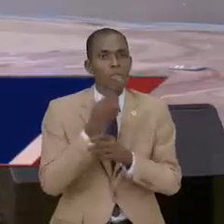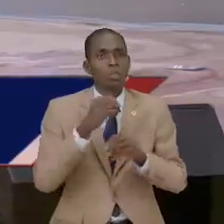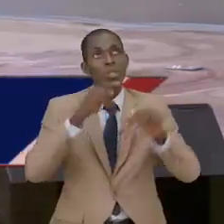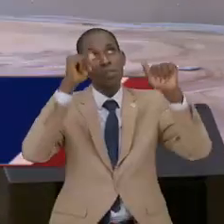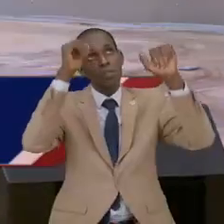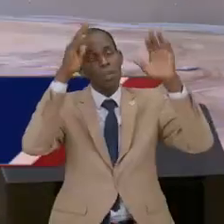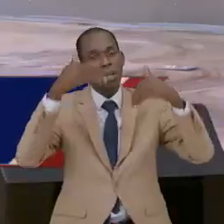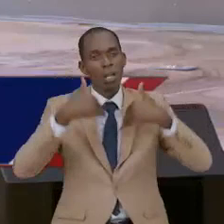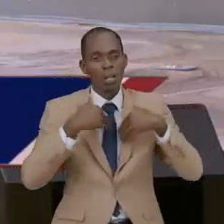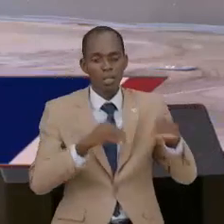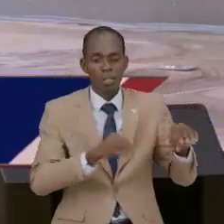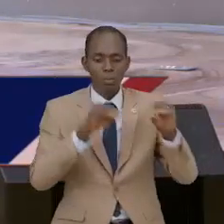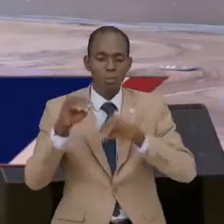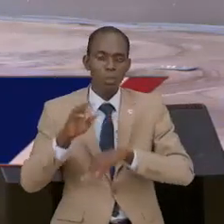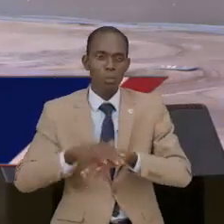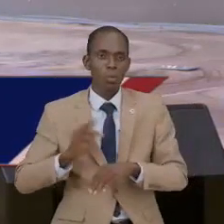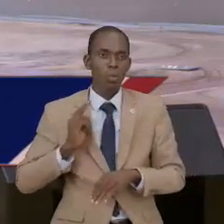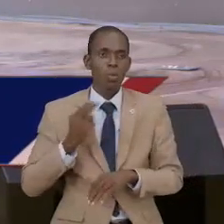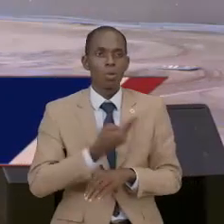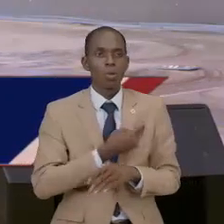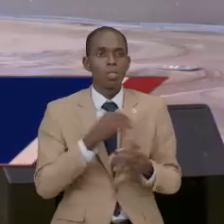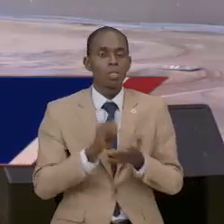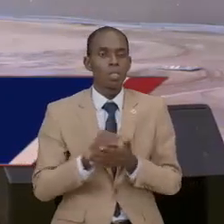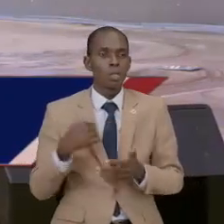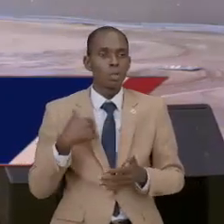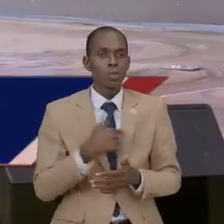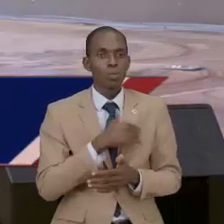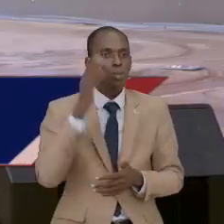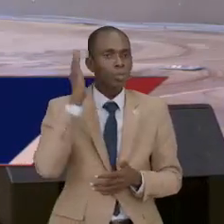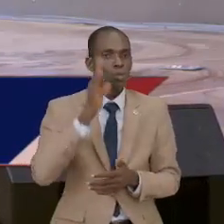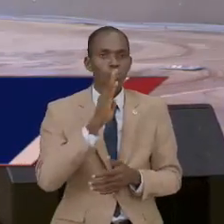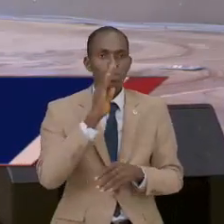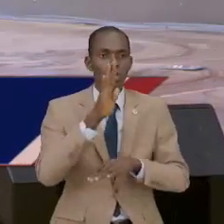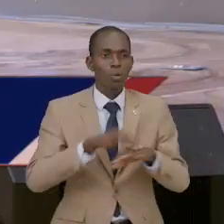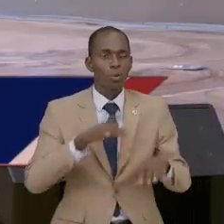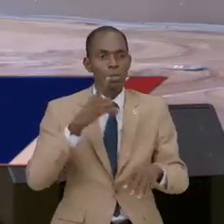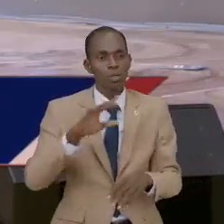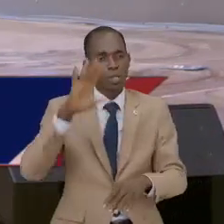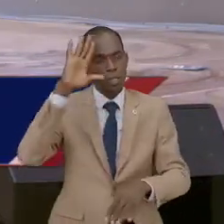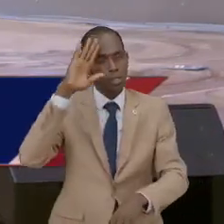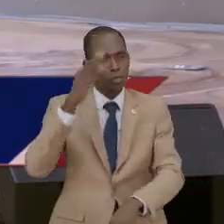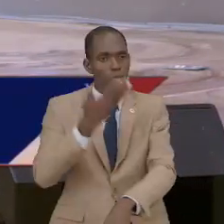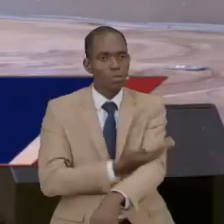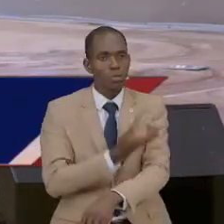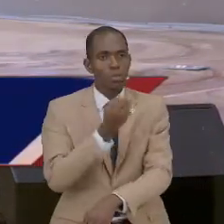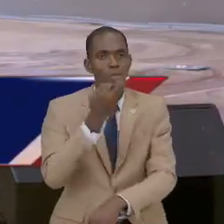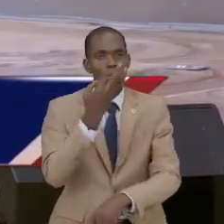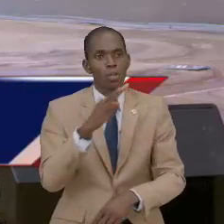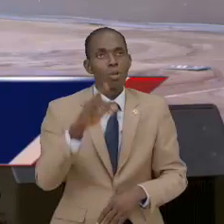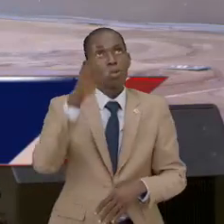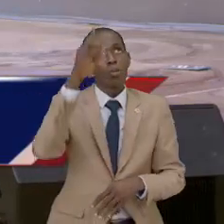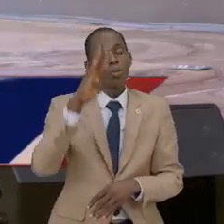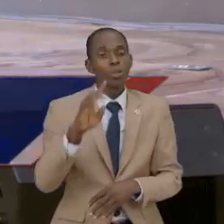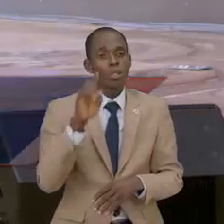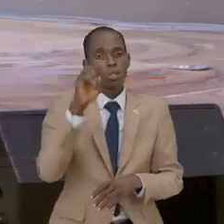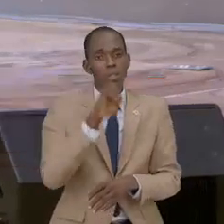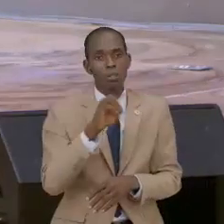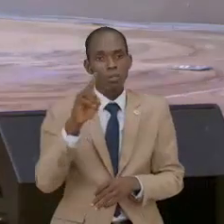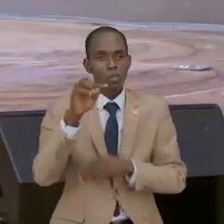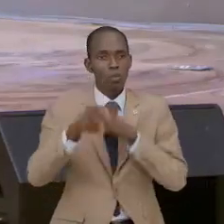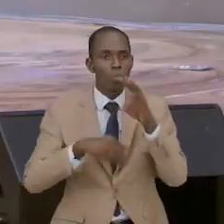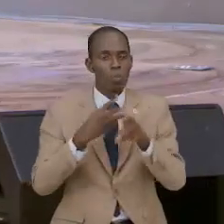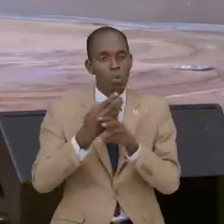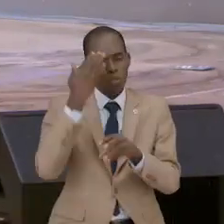bestowed upon us, that we should be called the sons of God. Therefore, the world knoweth us